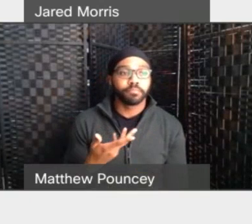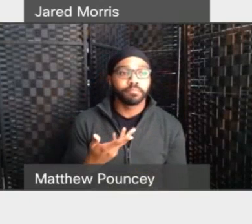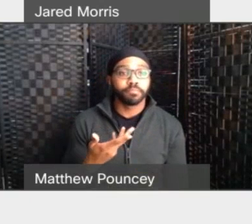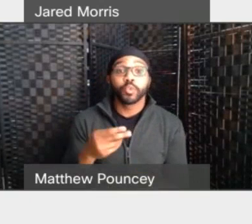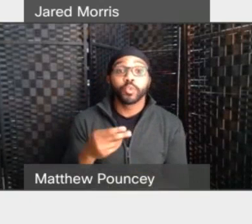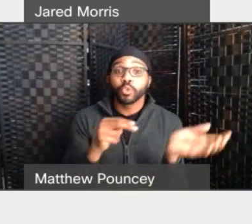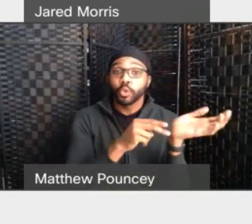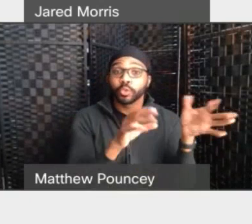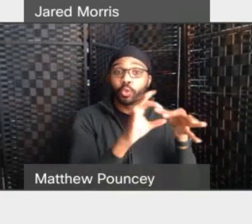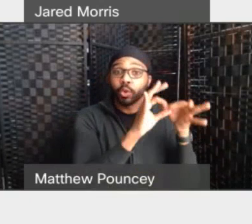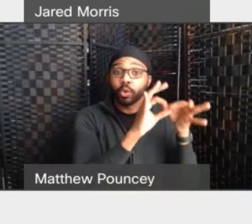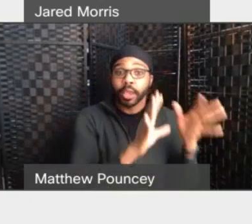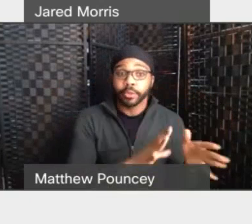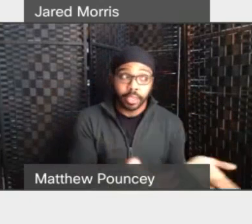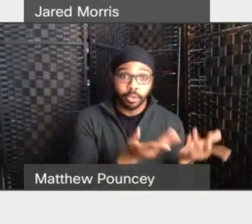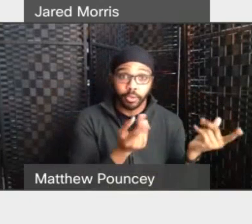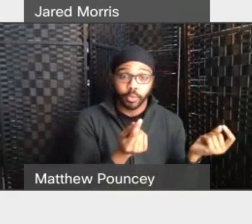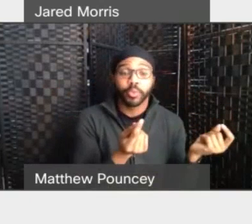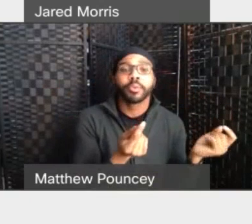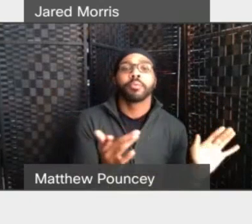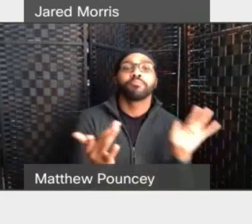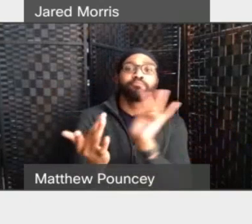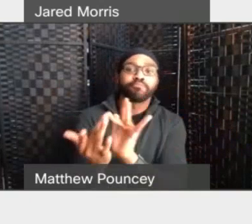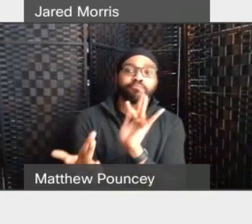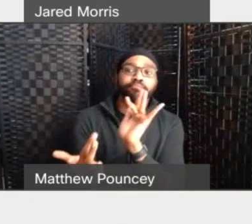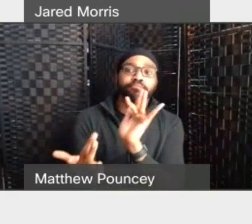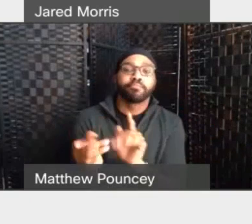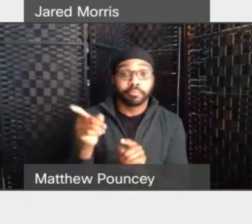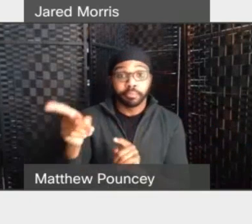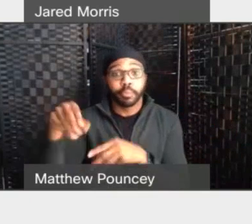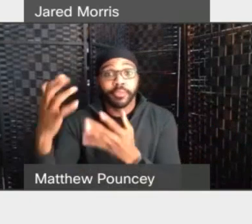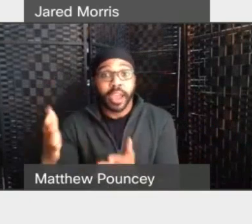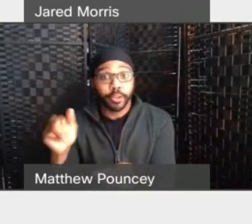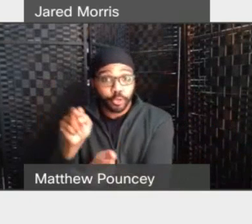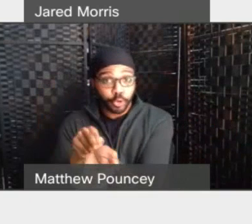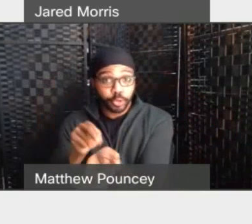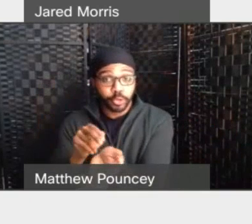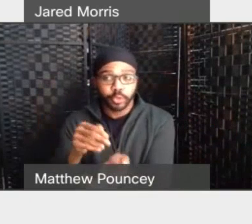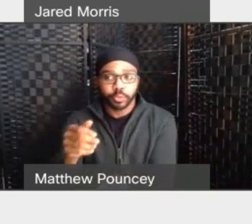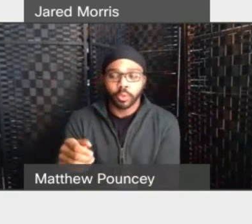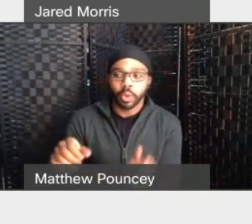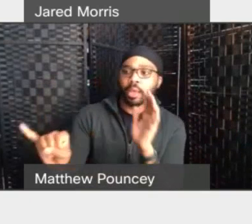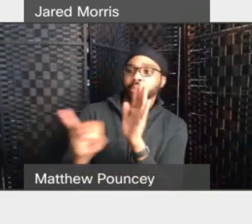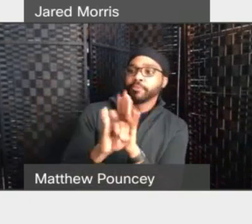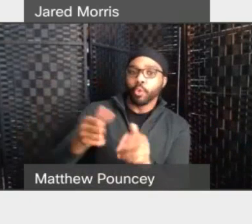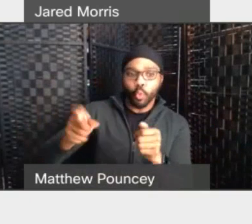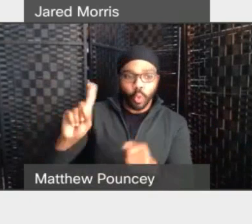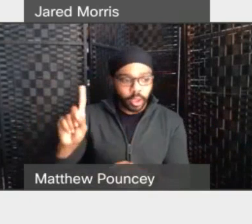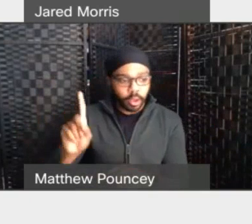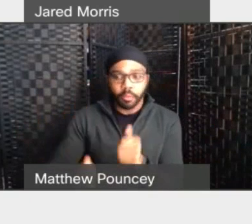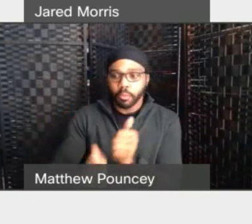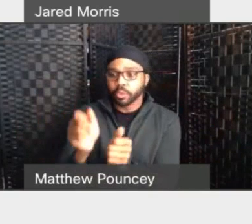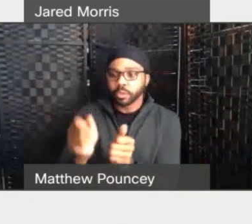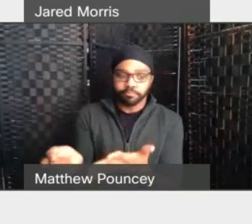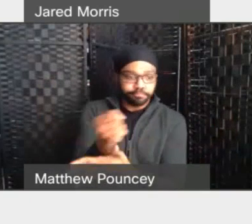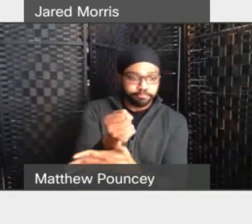nurse coordinators here reach out to the provider nurses to identify sort of the highest priority people for